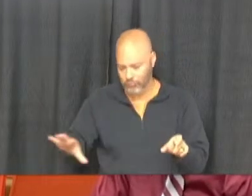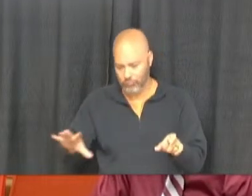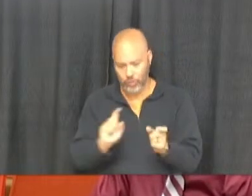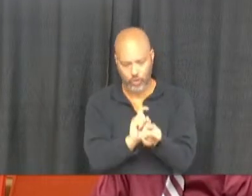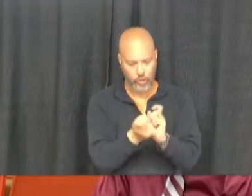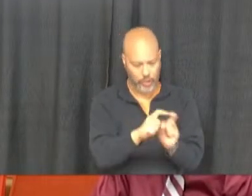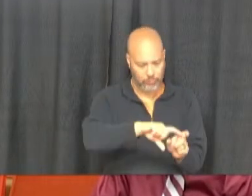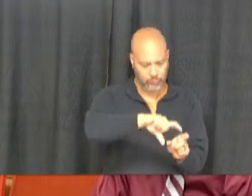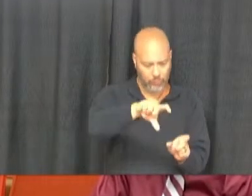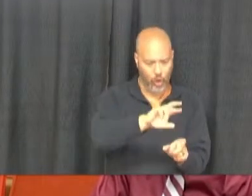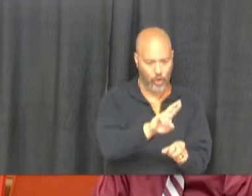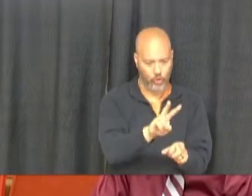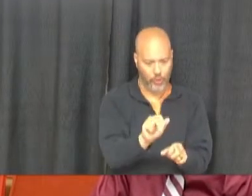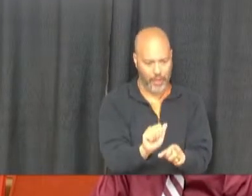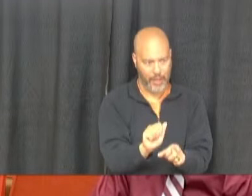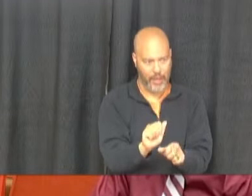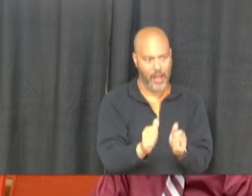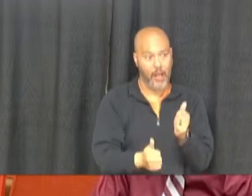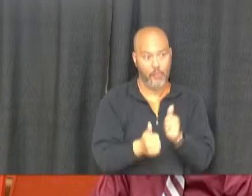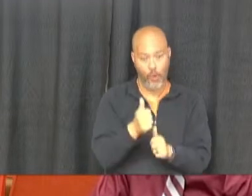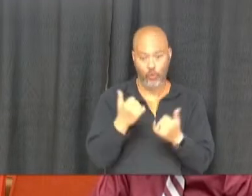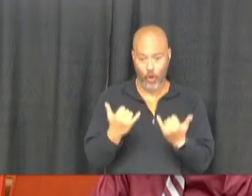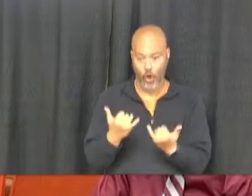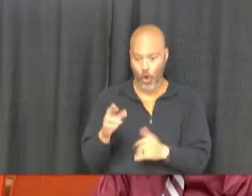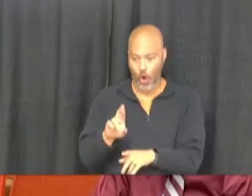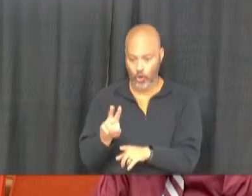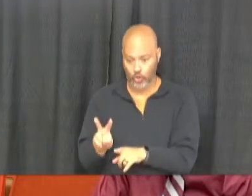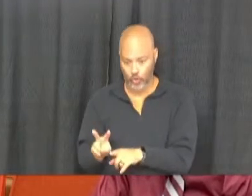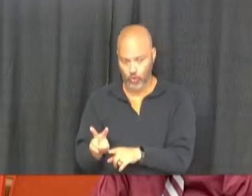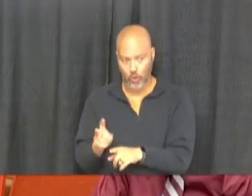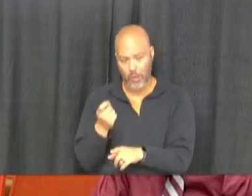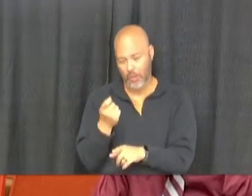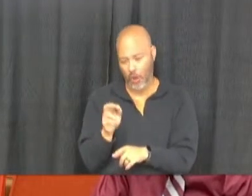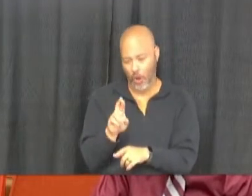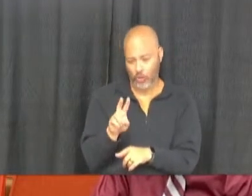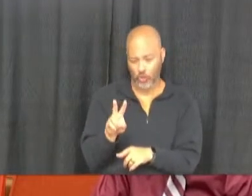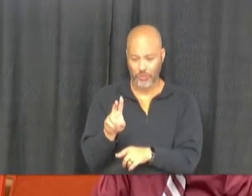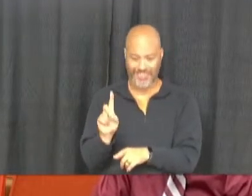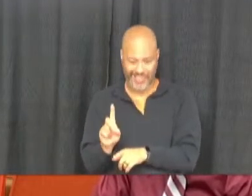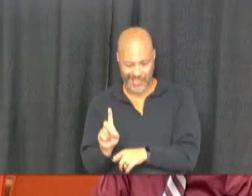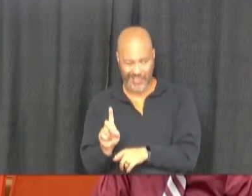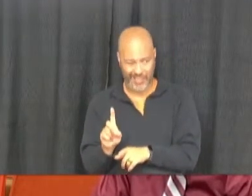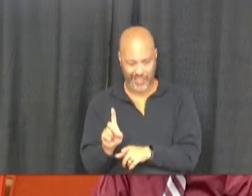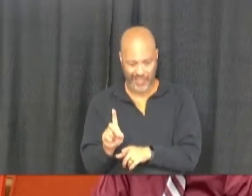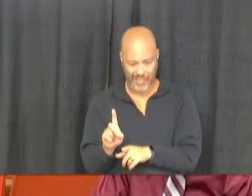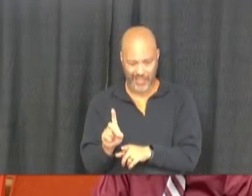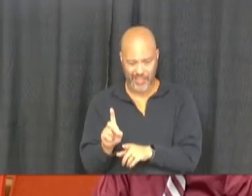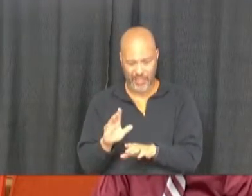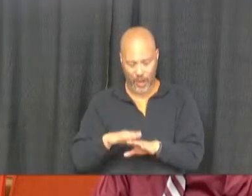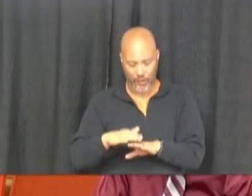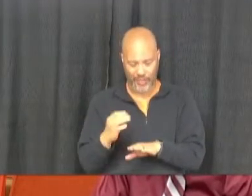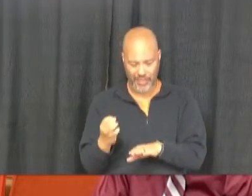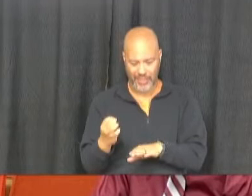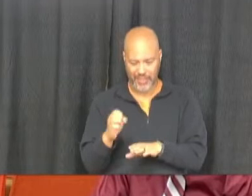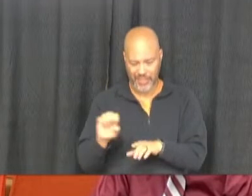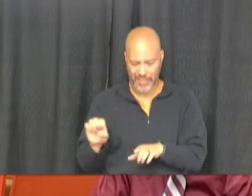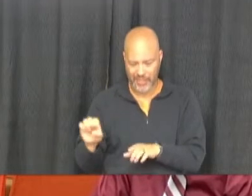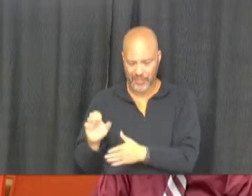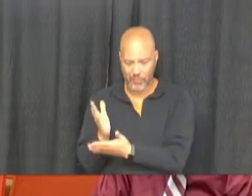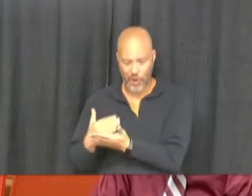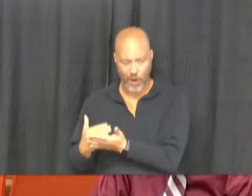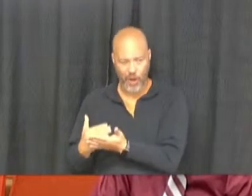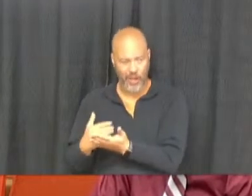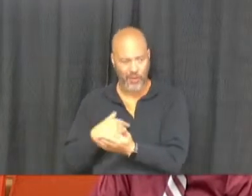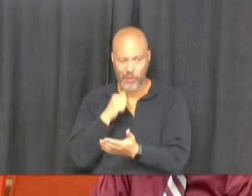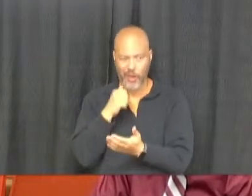R2A. And as you can see, most of it's currently R2 with a little bit of R2D to the eastern side. We